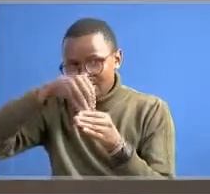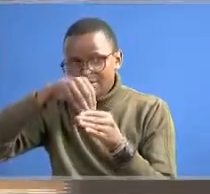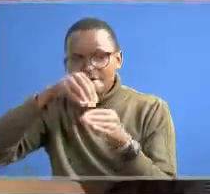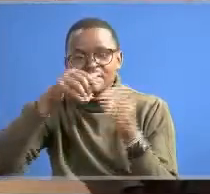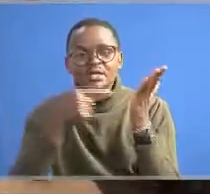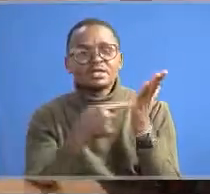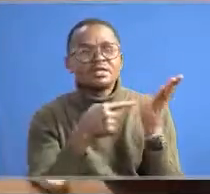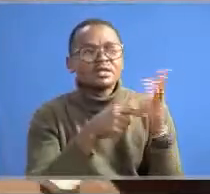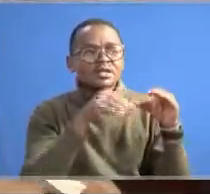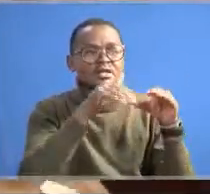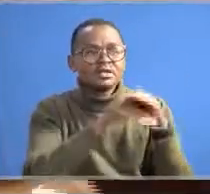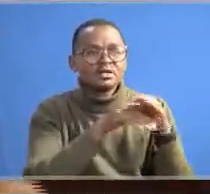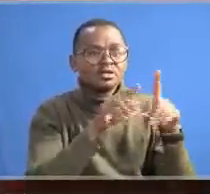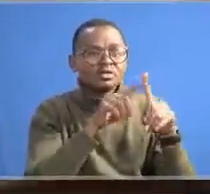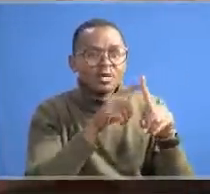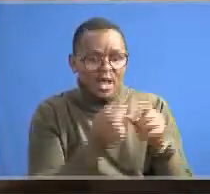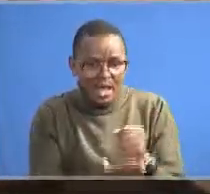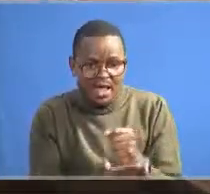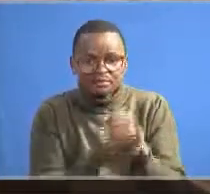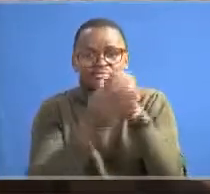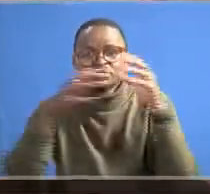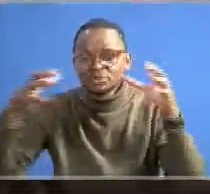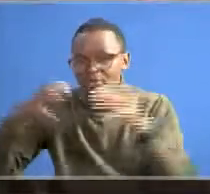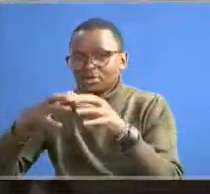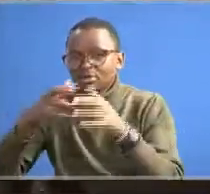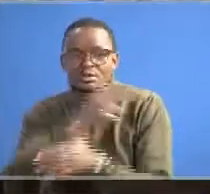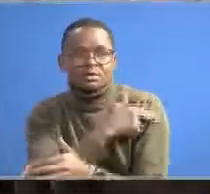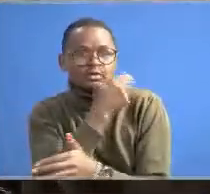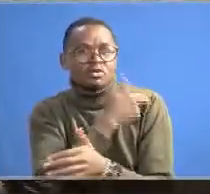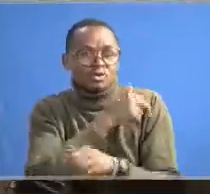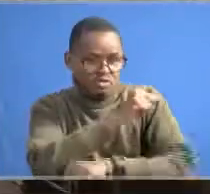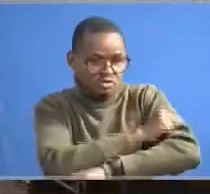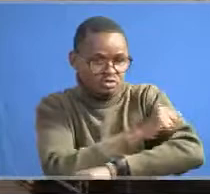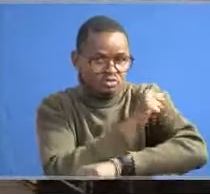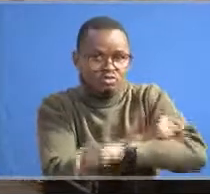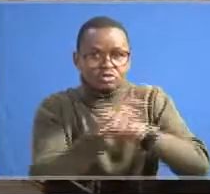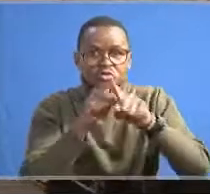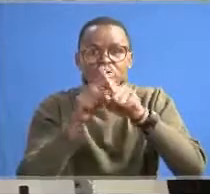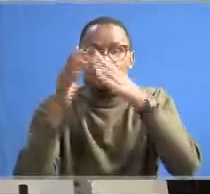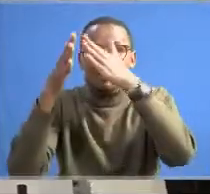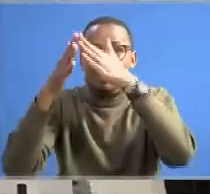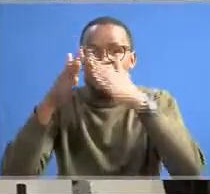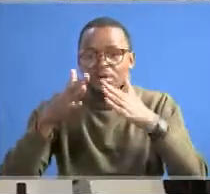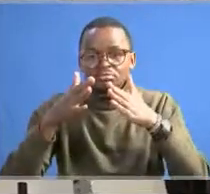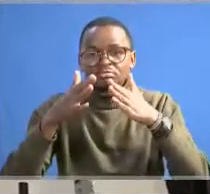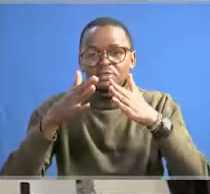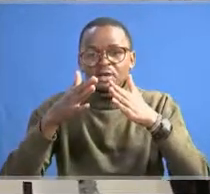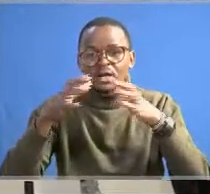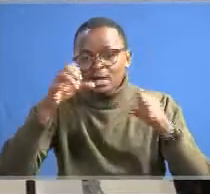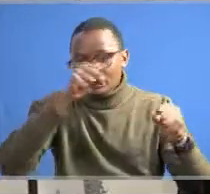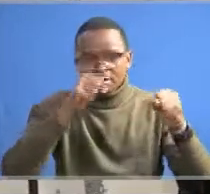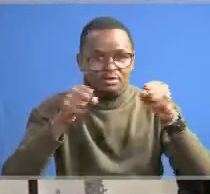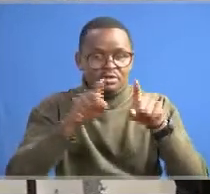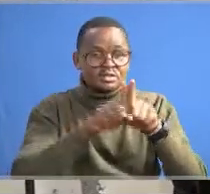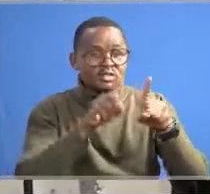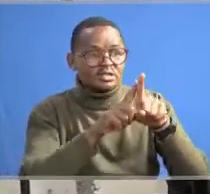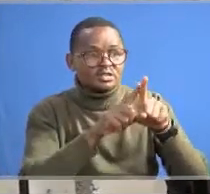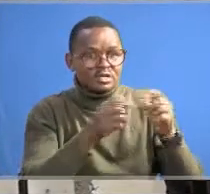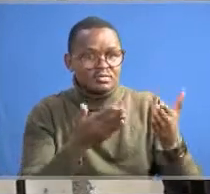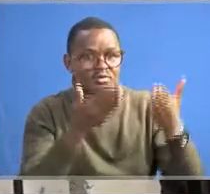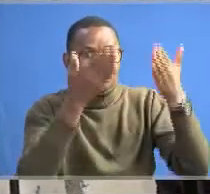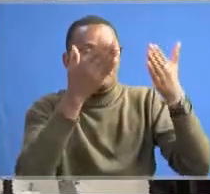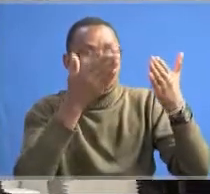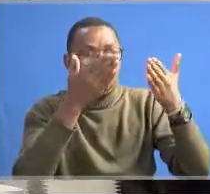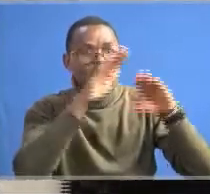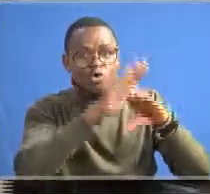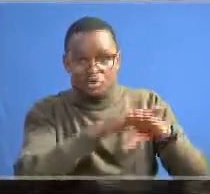printing technology in a bid to help companies, hospitals, schools and households cut production costs and significantly improve